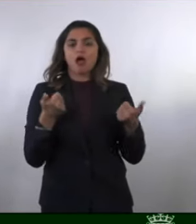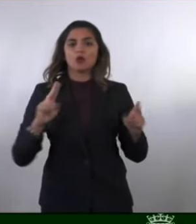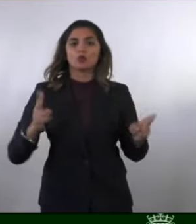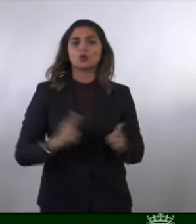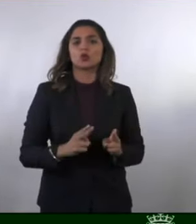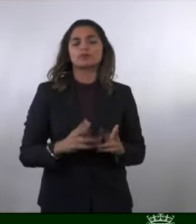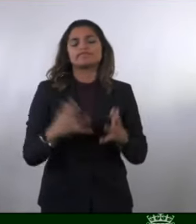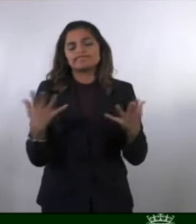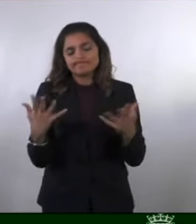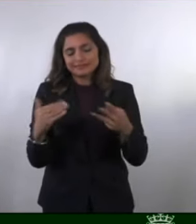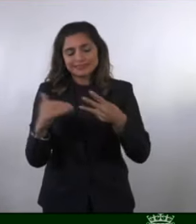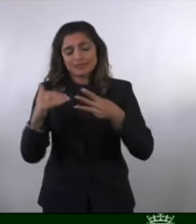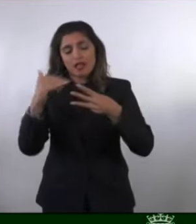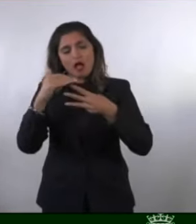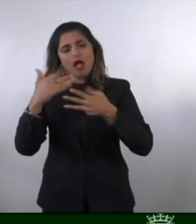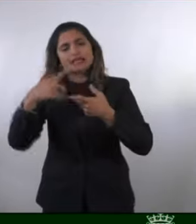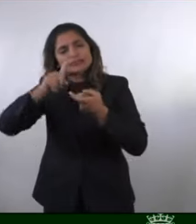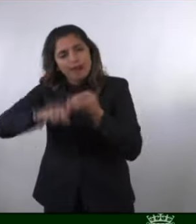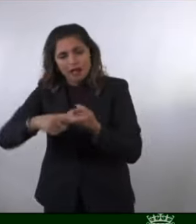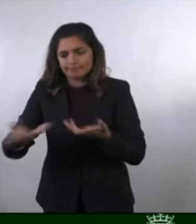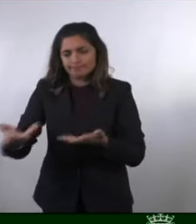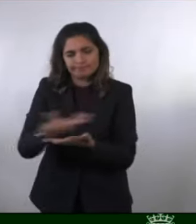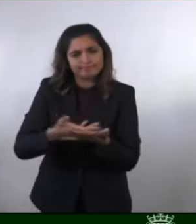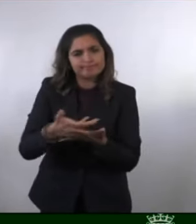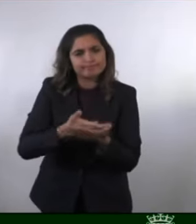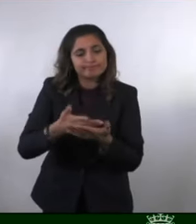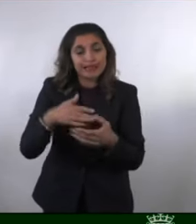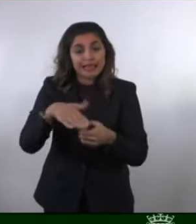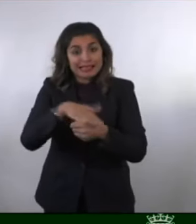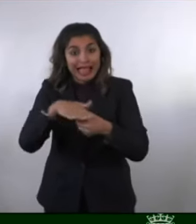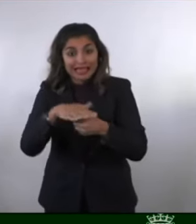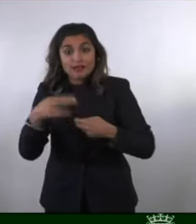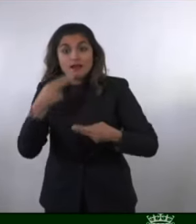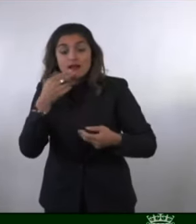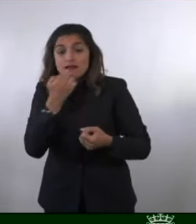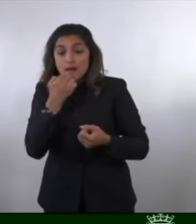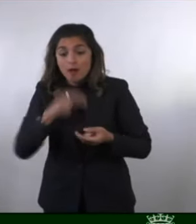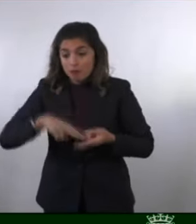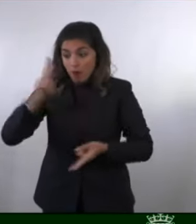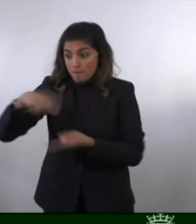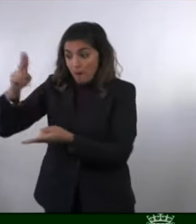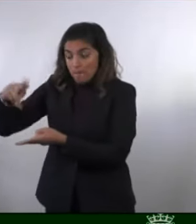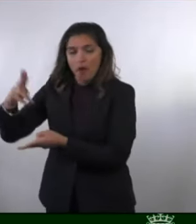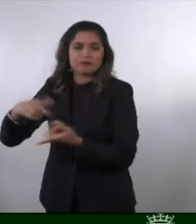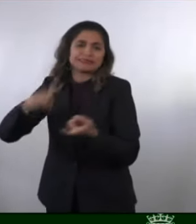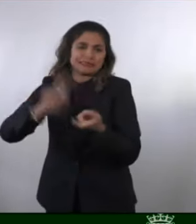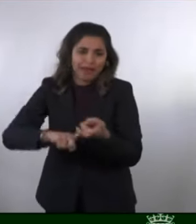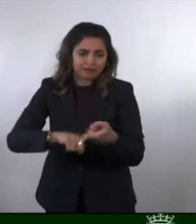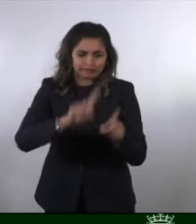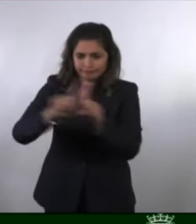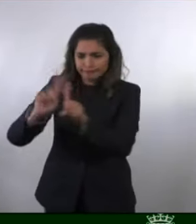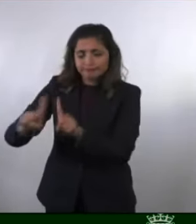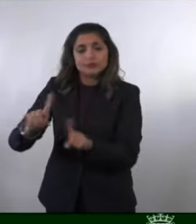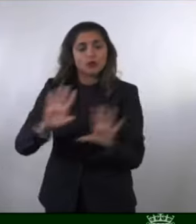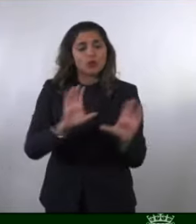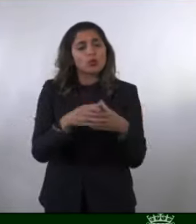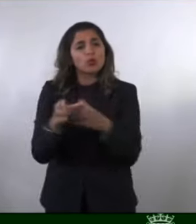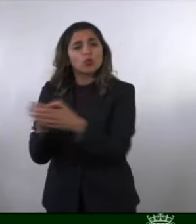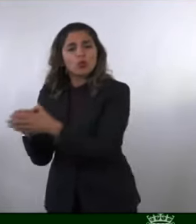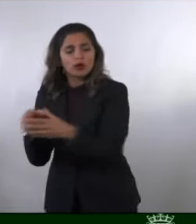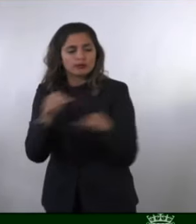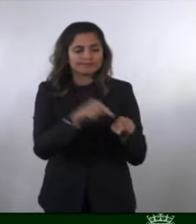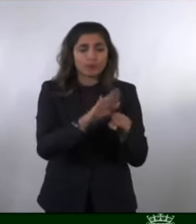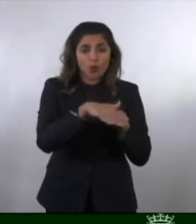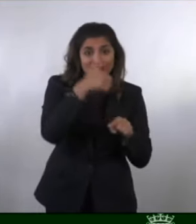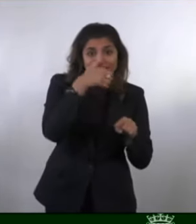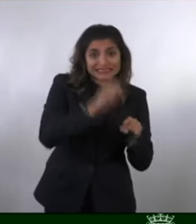appropriate, Mr. Speaker: case detection rates in all groups, case detection rates in the over 60s, the rate at which the cases are rising